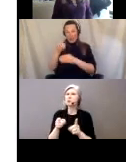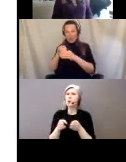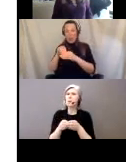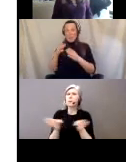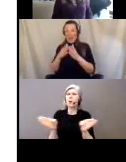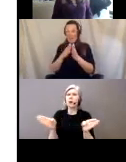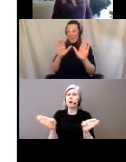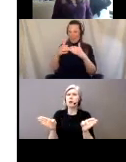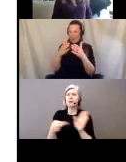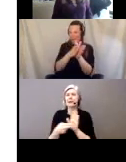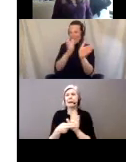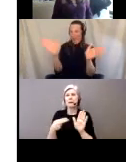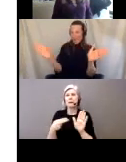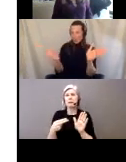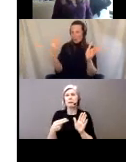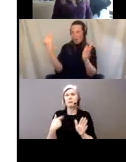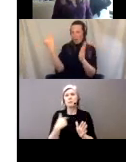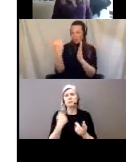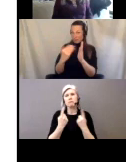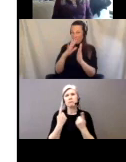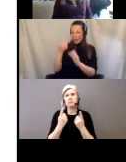with various conditions are actually impacted as well.